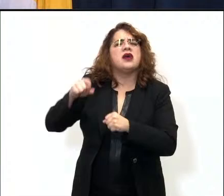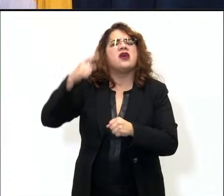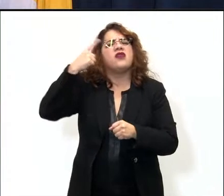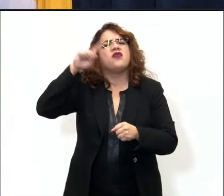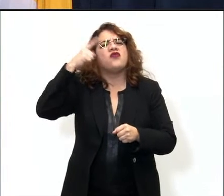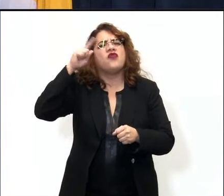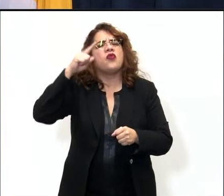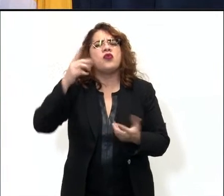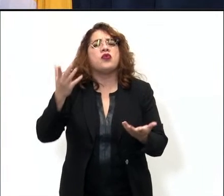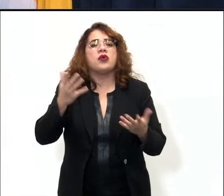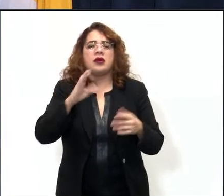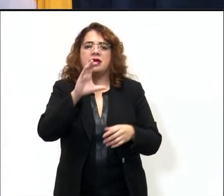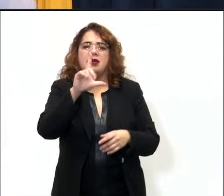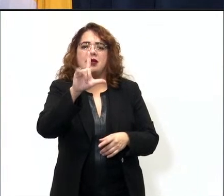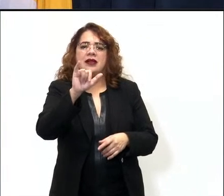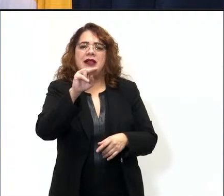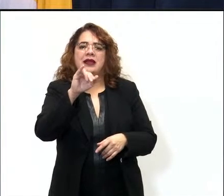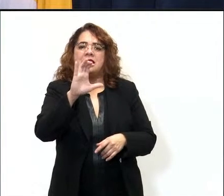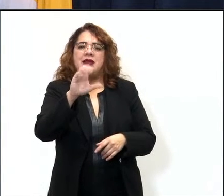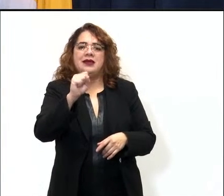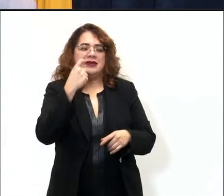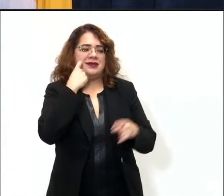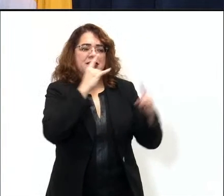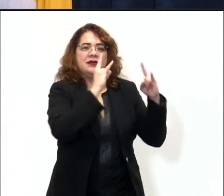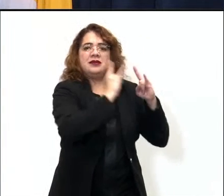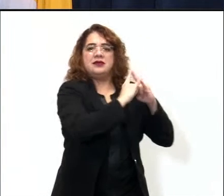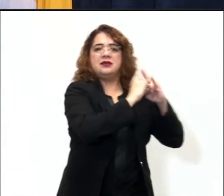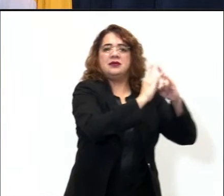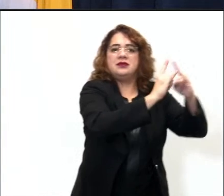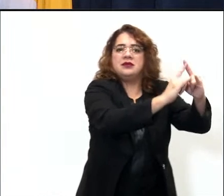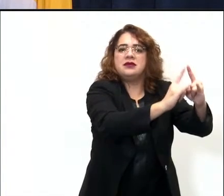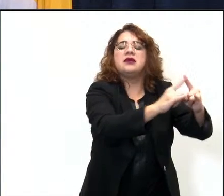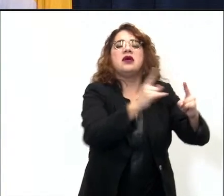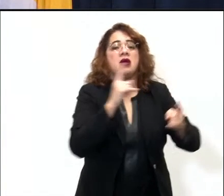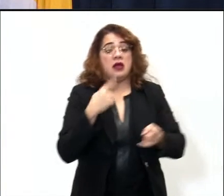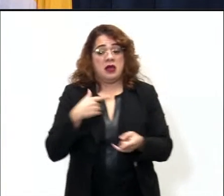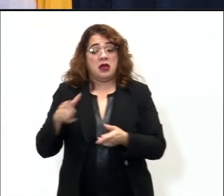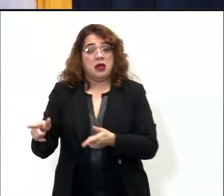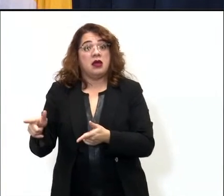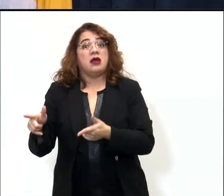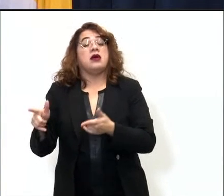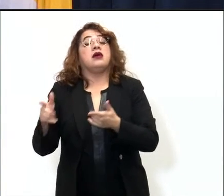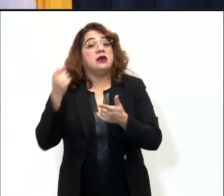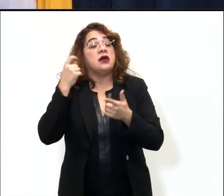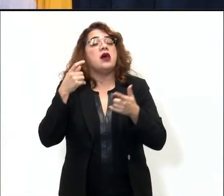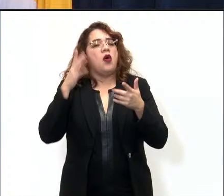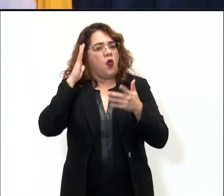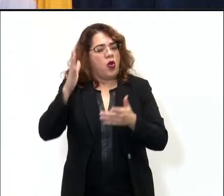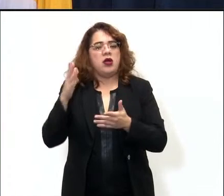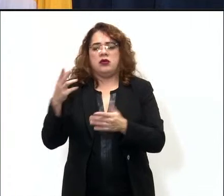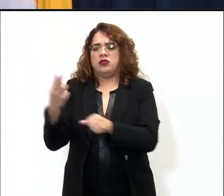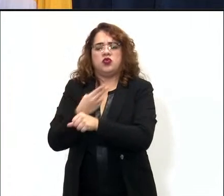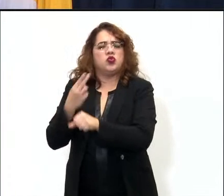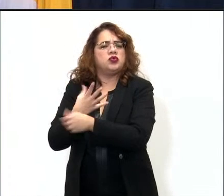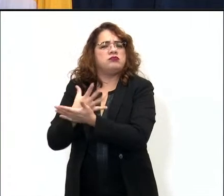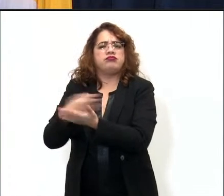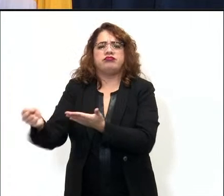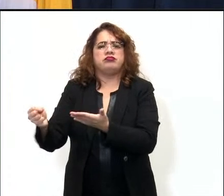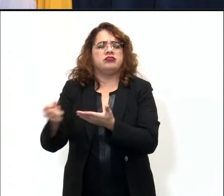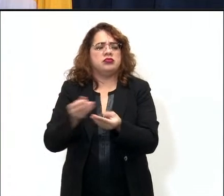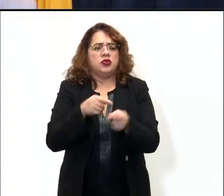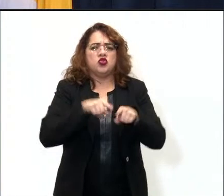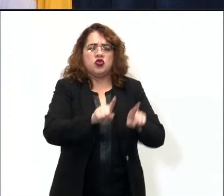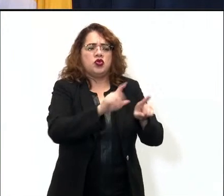about from the mayor, and we'll be moving quickly through those vaccine, and then also starting to focus on the